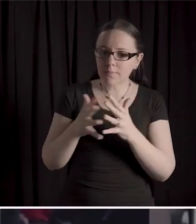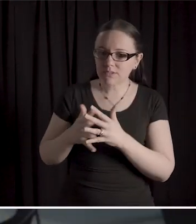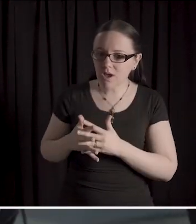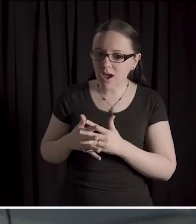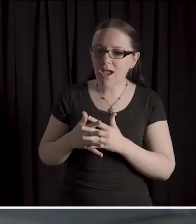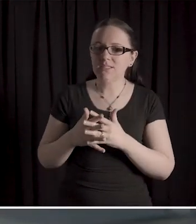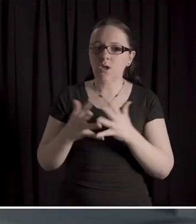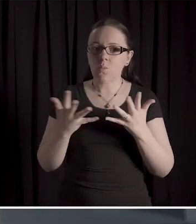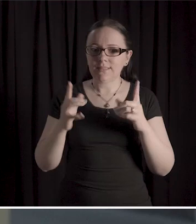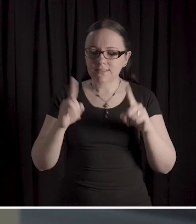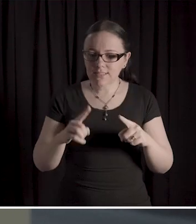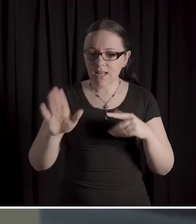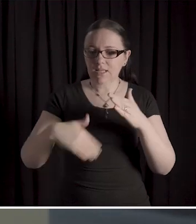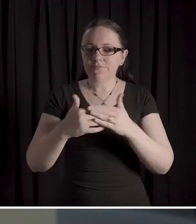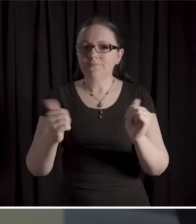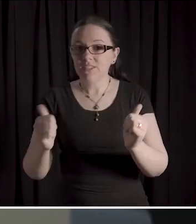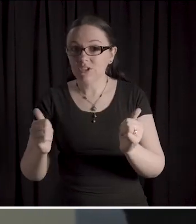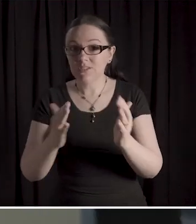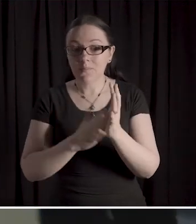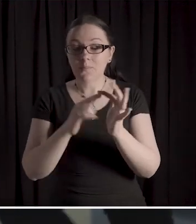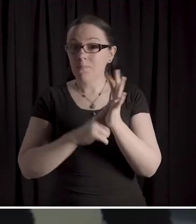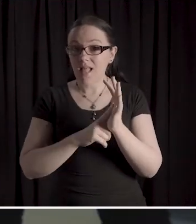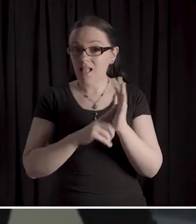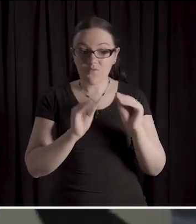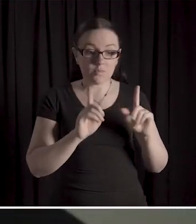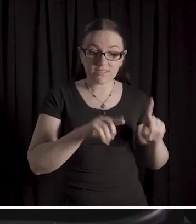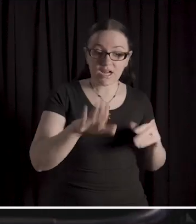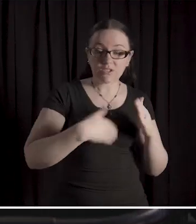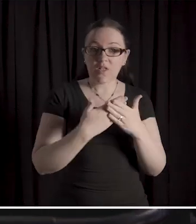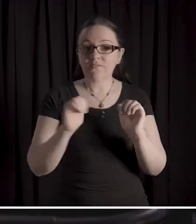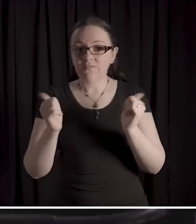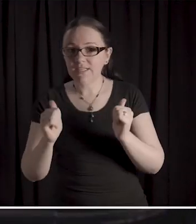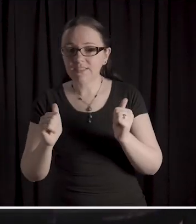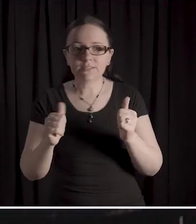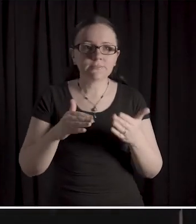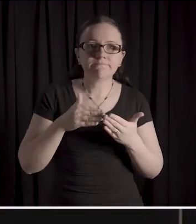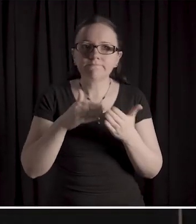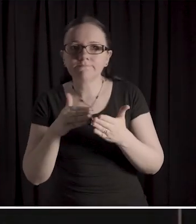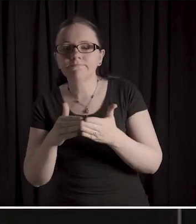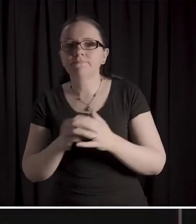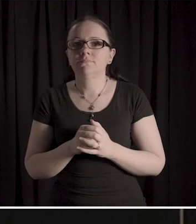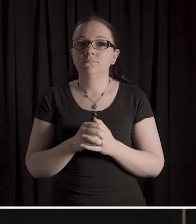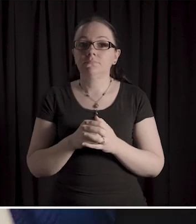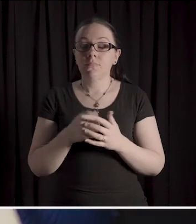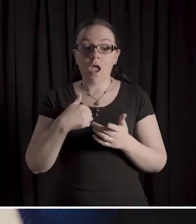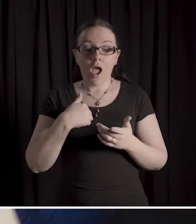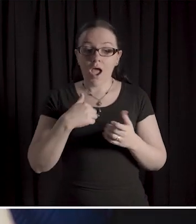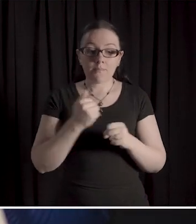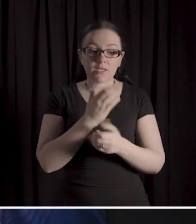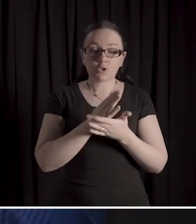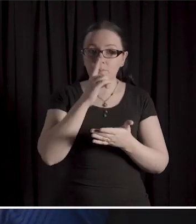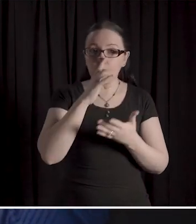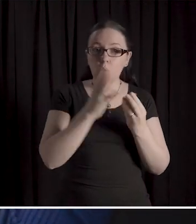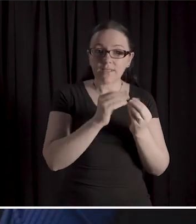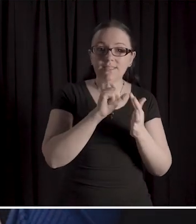the actual experience of the product? It's thinking through the whole user journey, and Mel's involved from start to finish in that process. I provide our users,